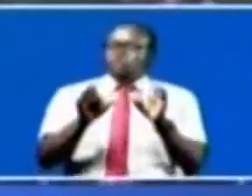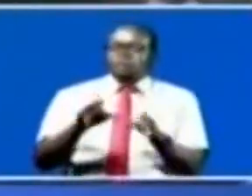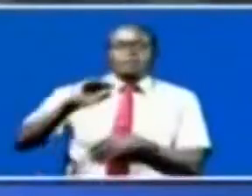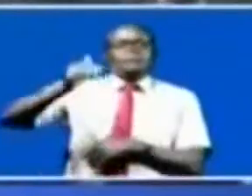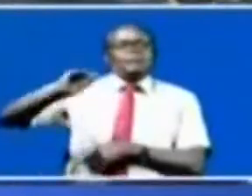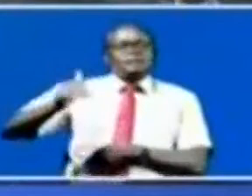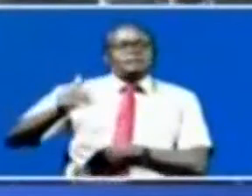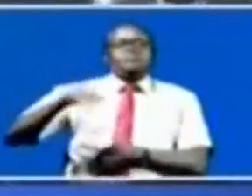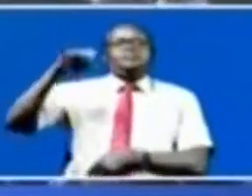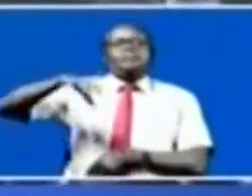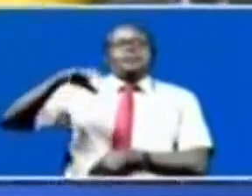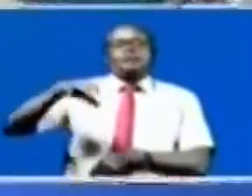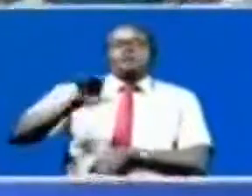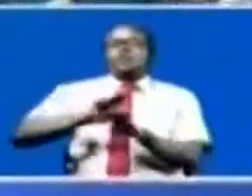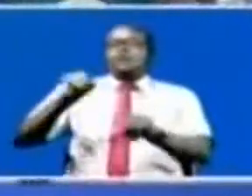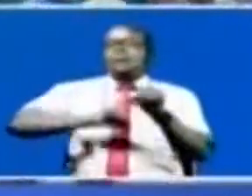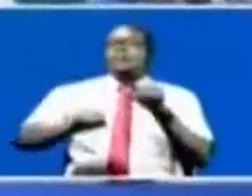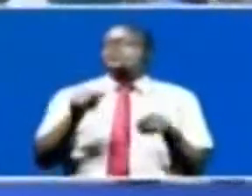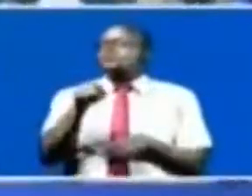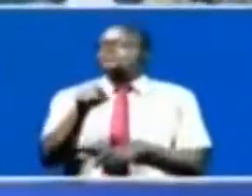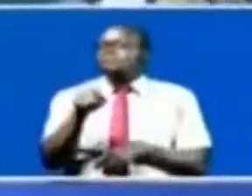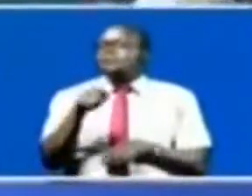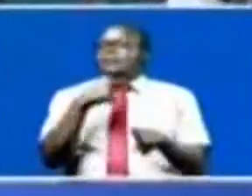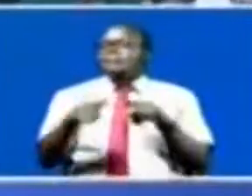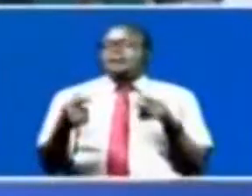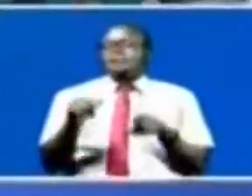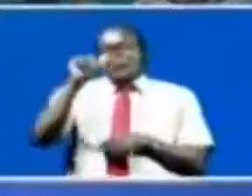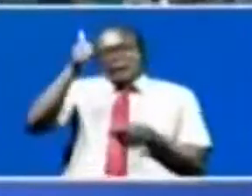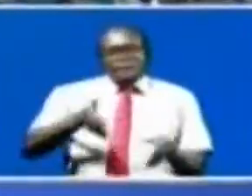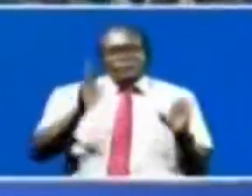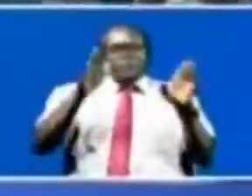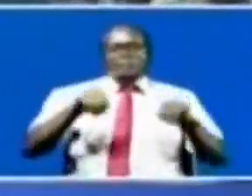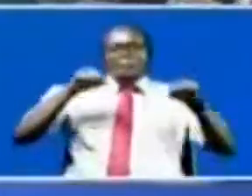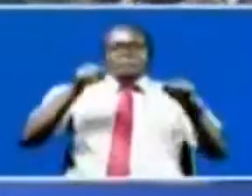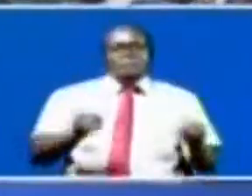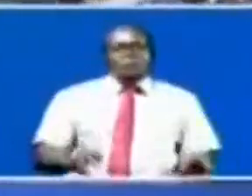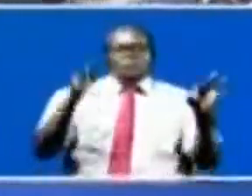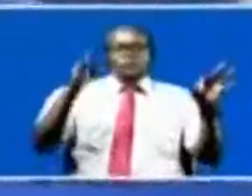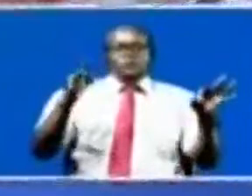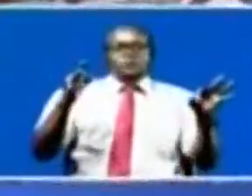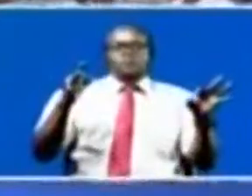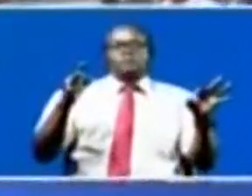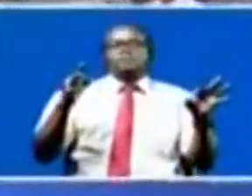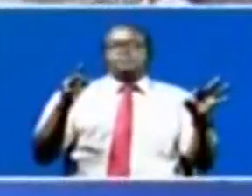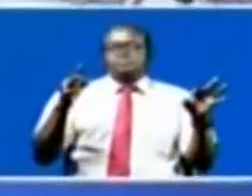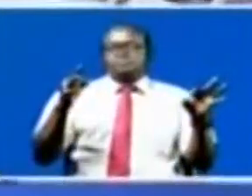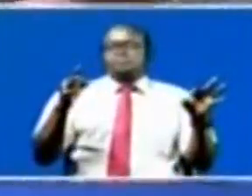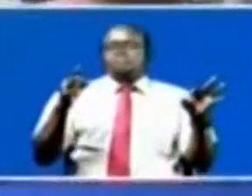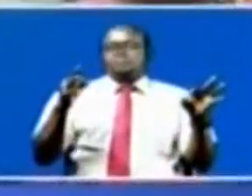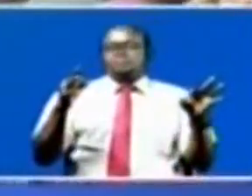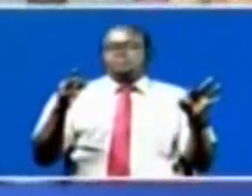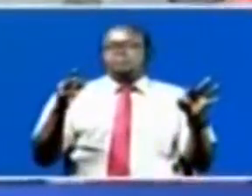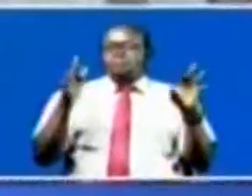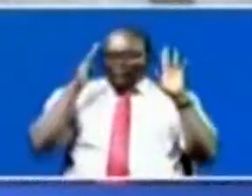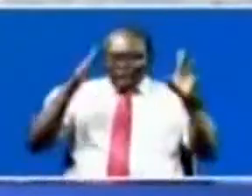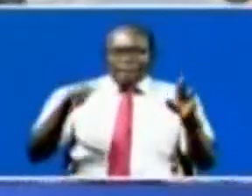city is not necessarily about decongesting the city, but a clever move by senior government officers and some dishonest people in the industry, keen